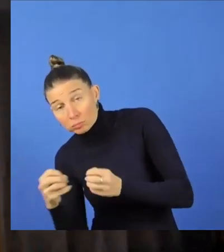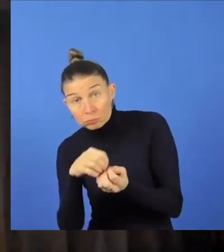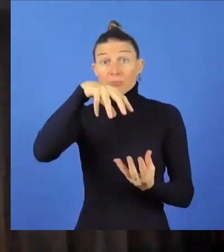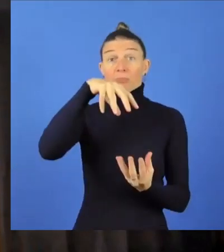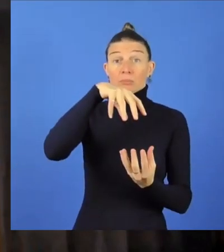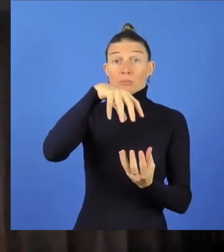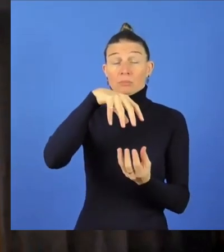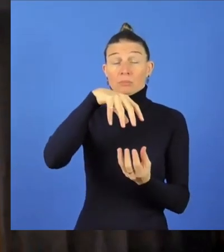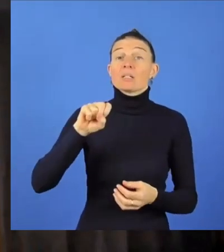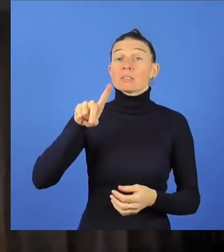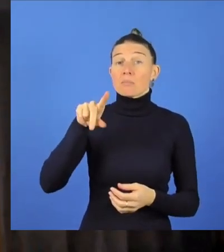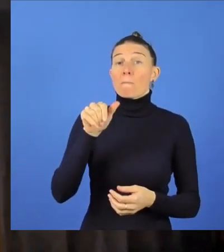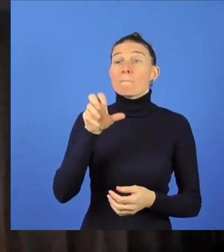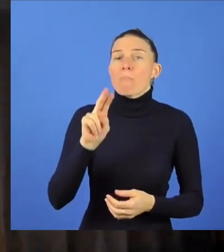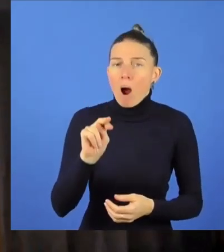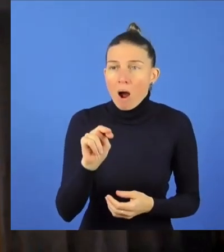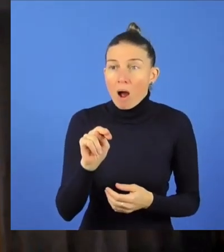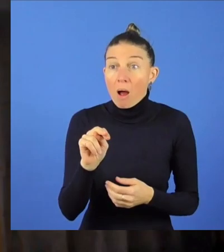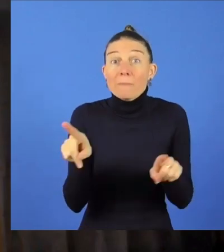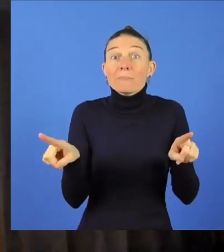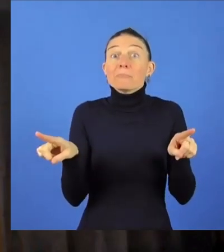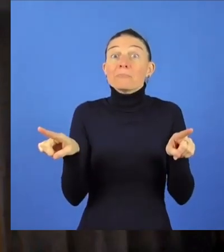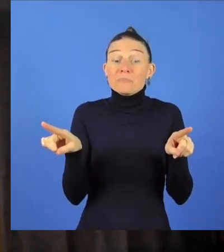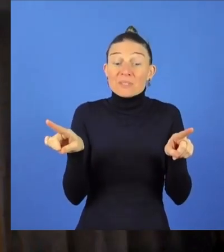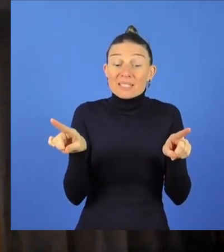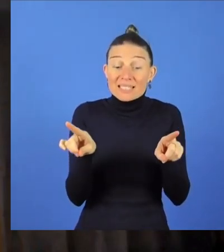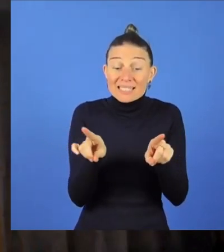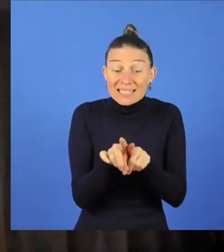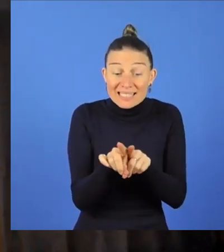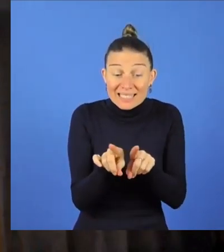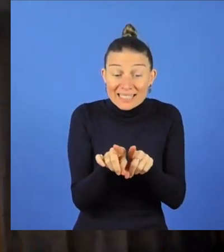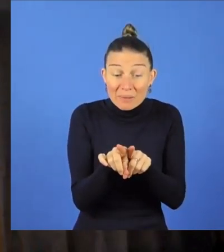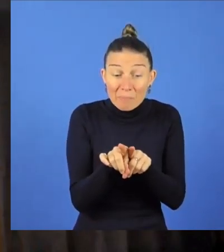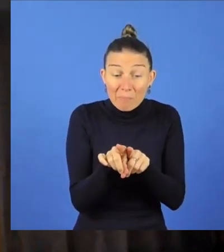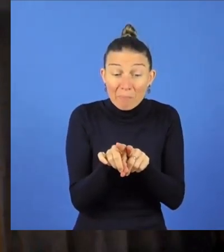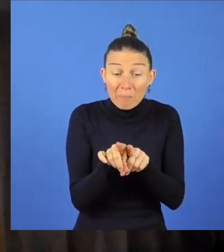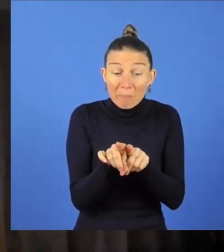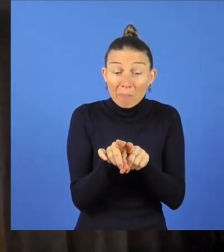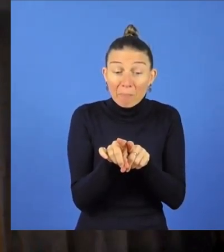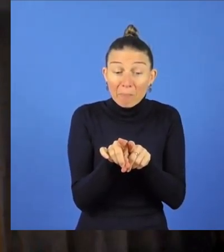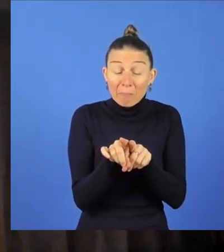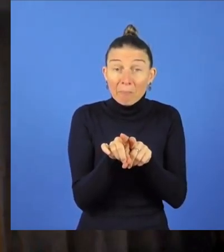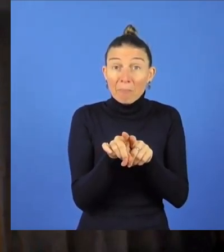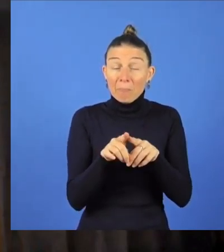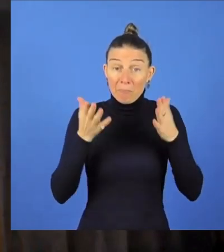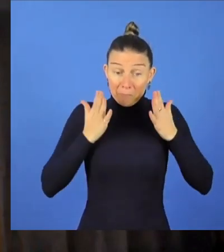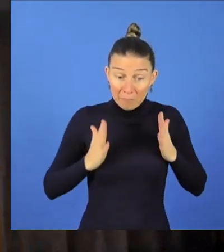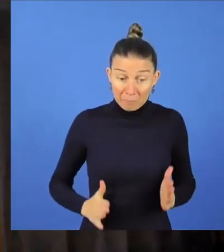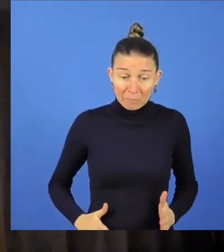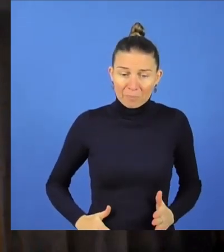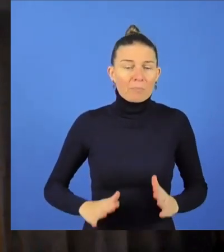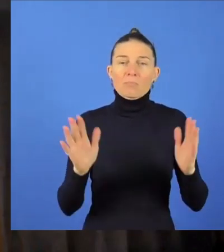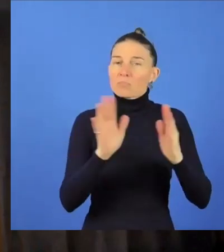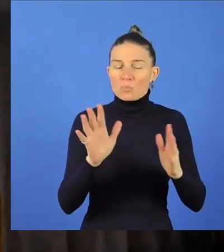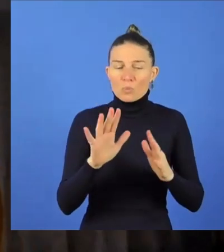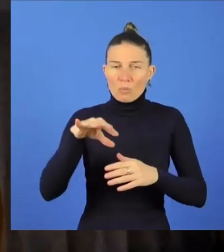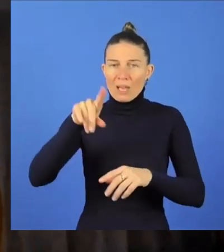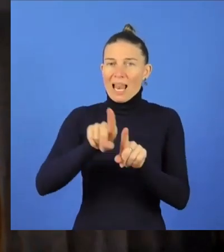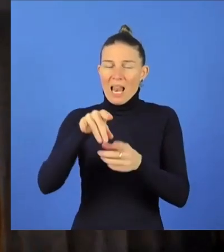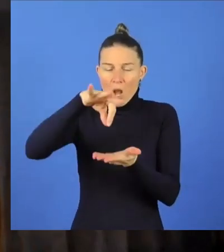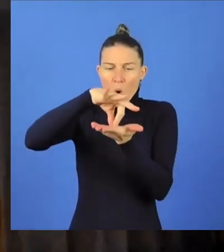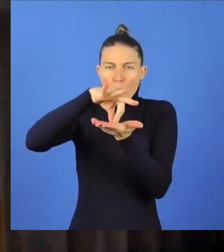You come back in your base, basically. And that's called a spawn point. So it's a location where you come back to life